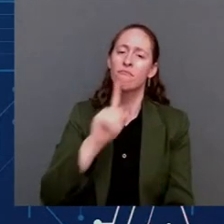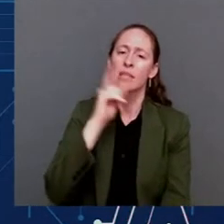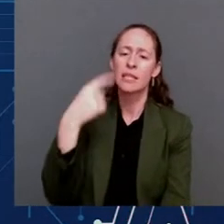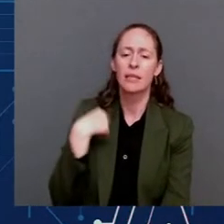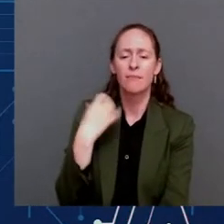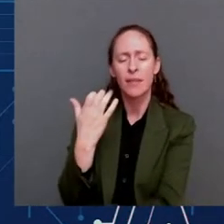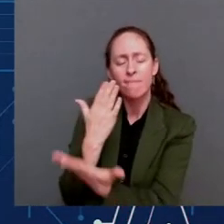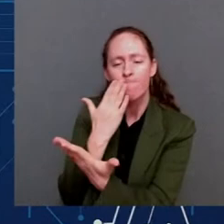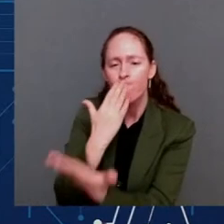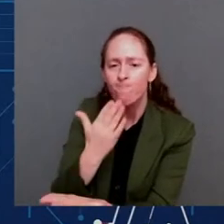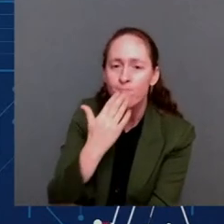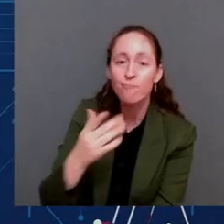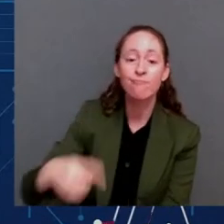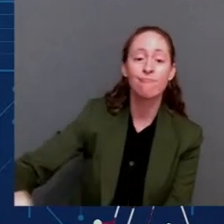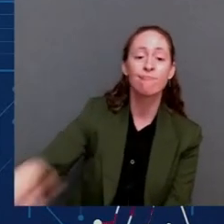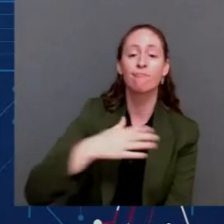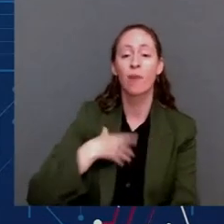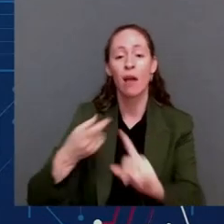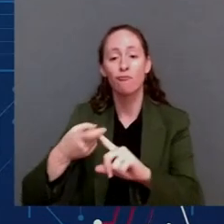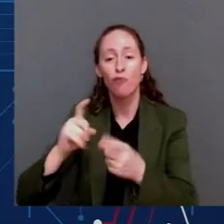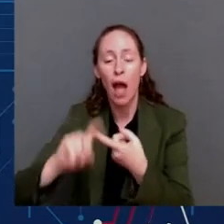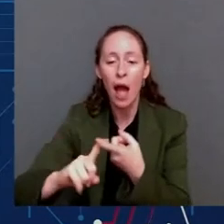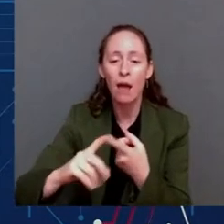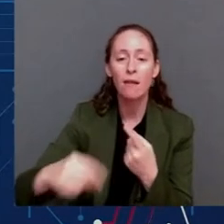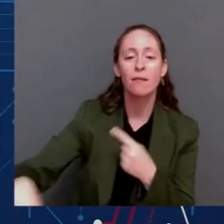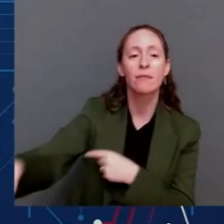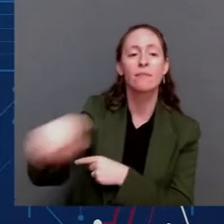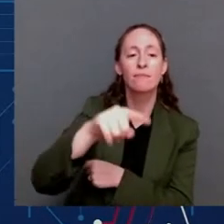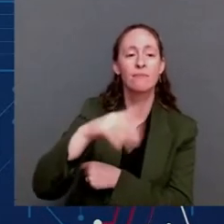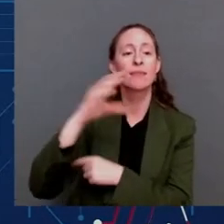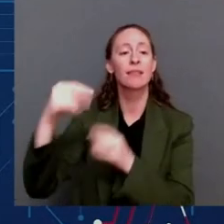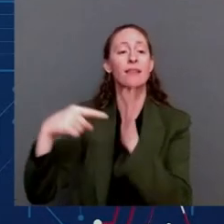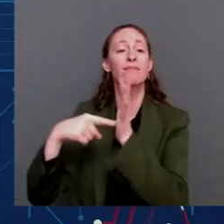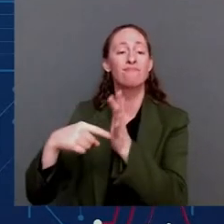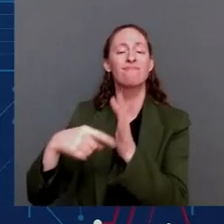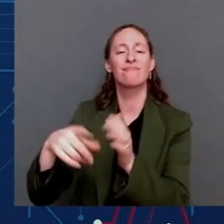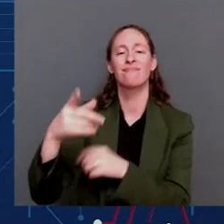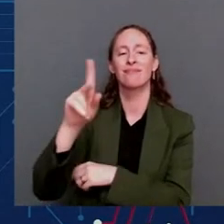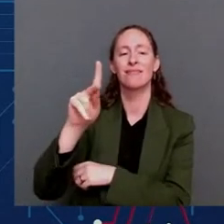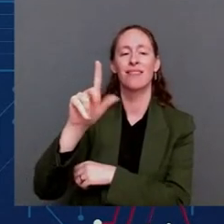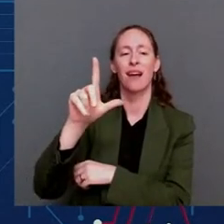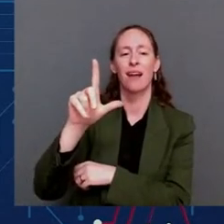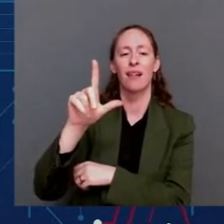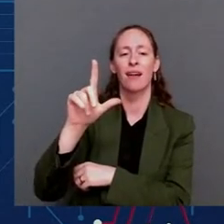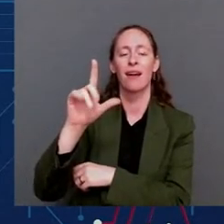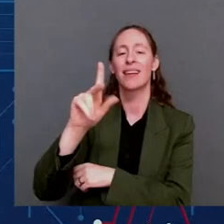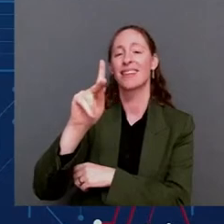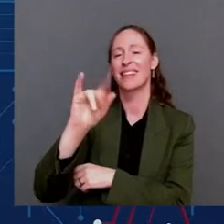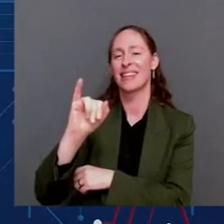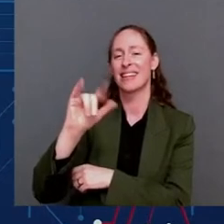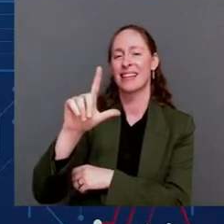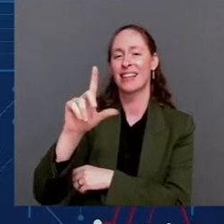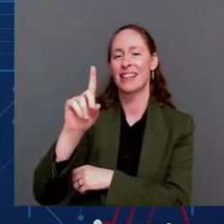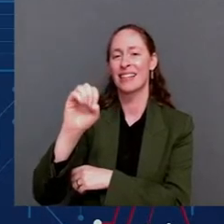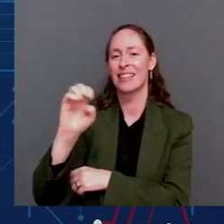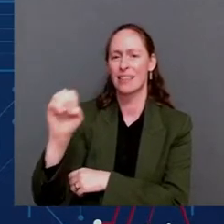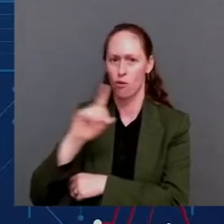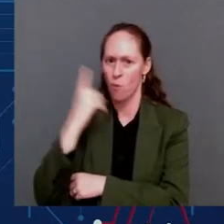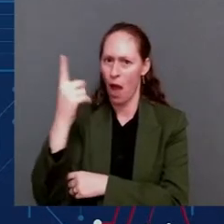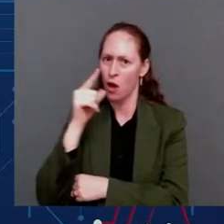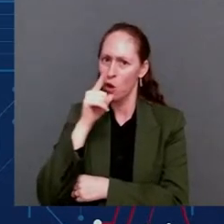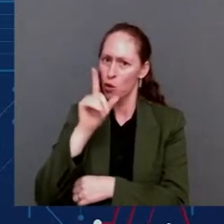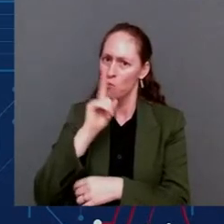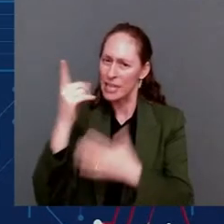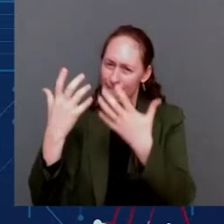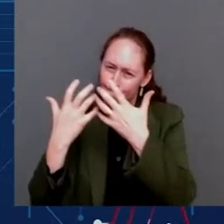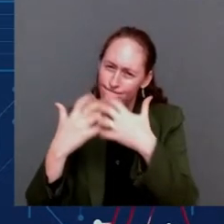champion in really leading our whole House delegation to support and move forward in